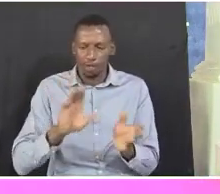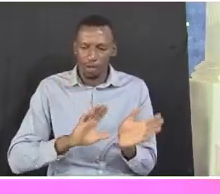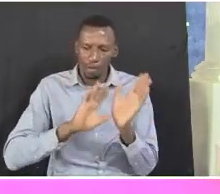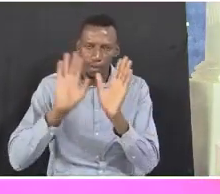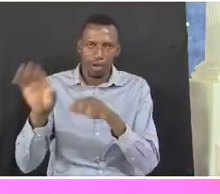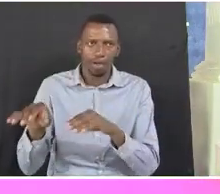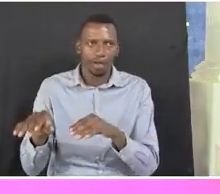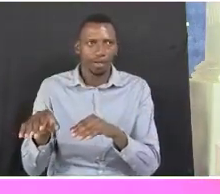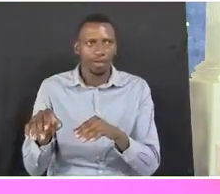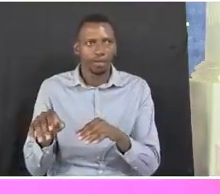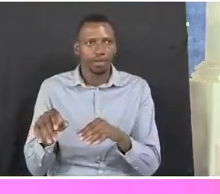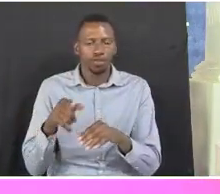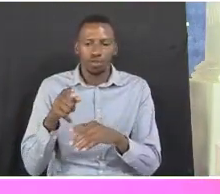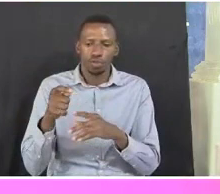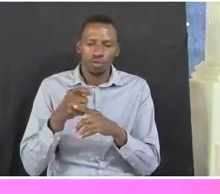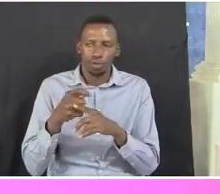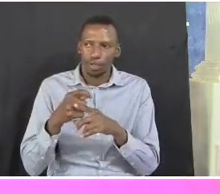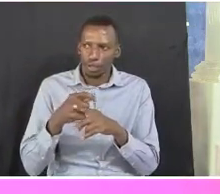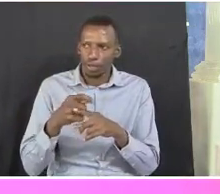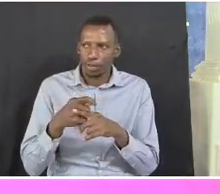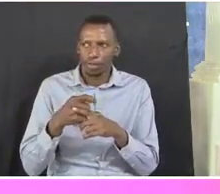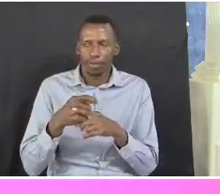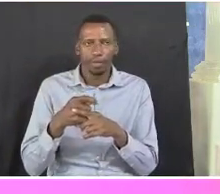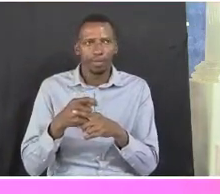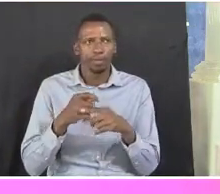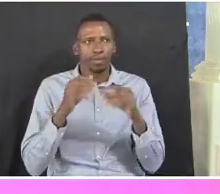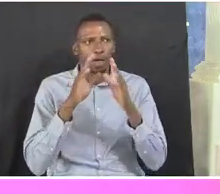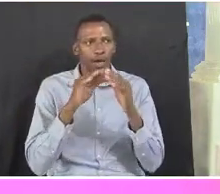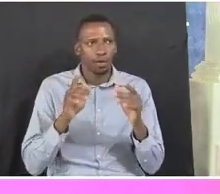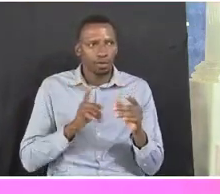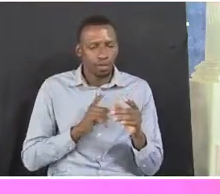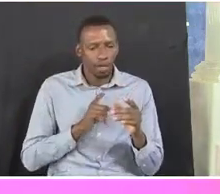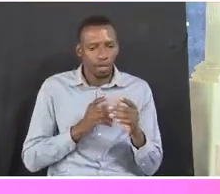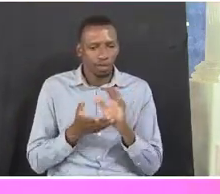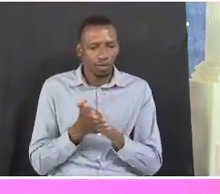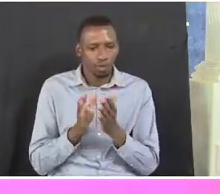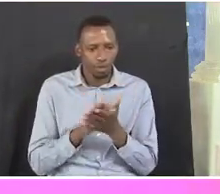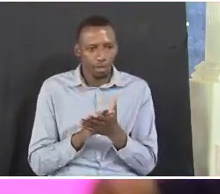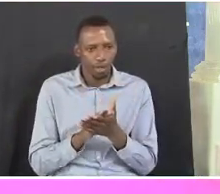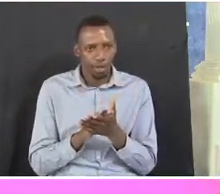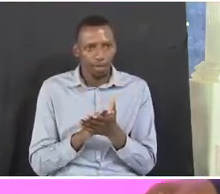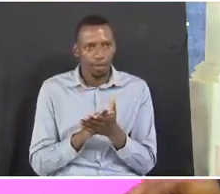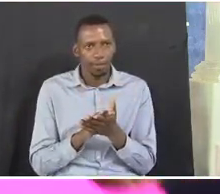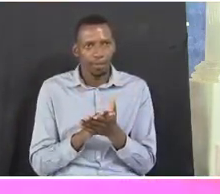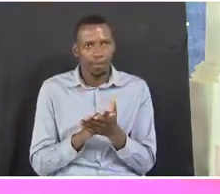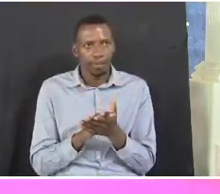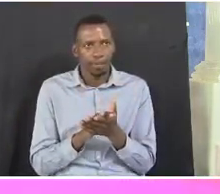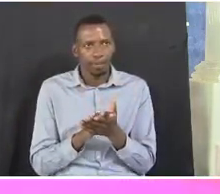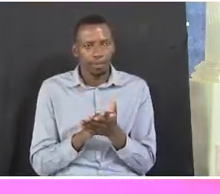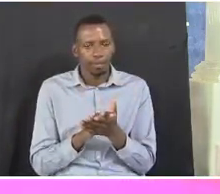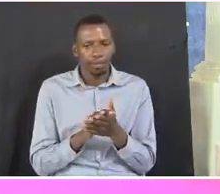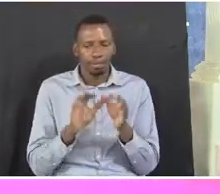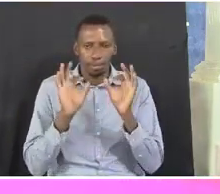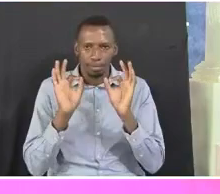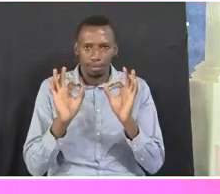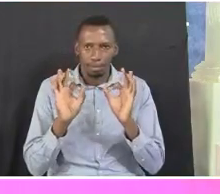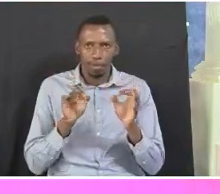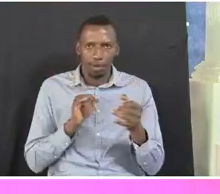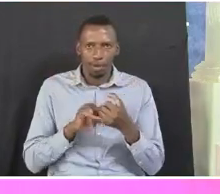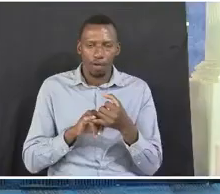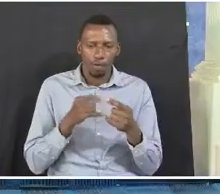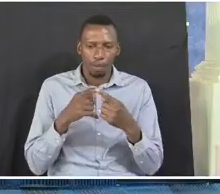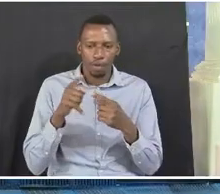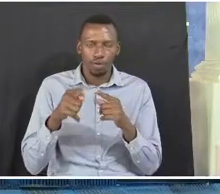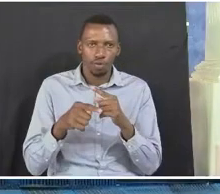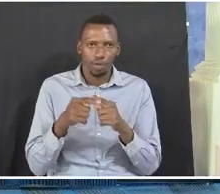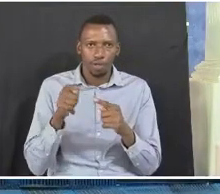there. You are training the house girl to become a super wife while you are killing your